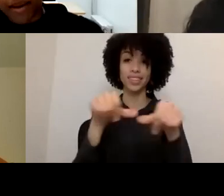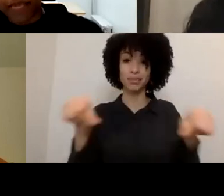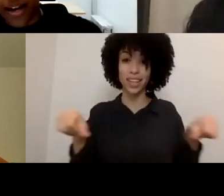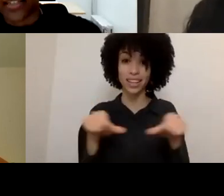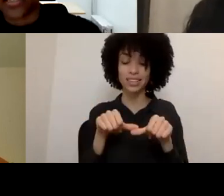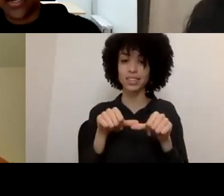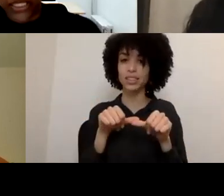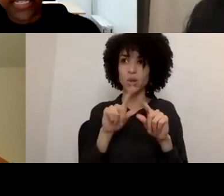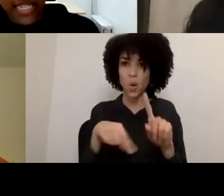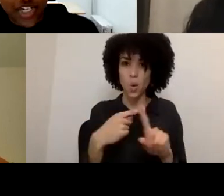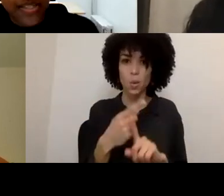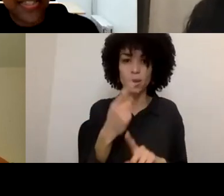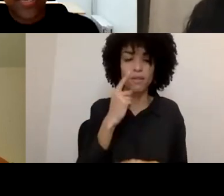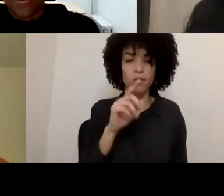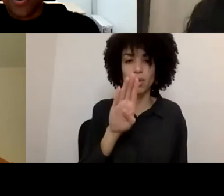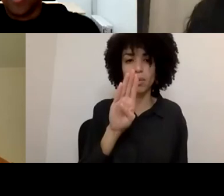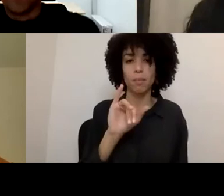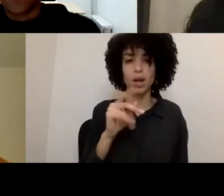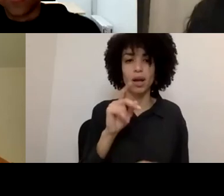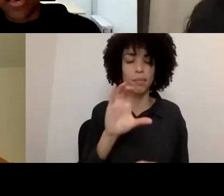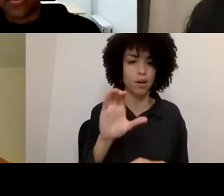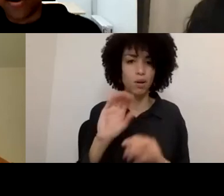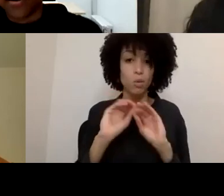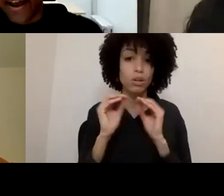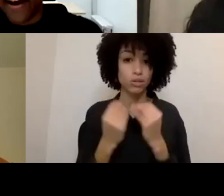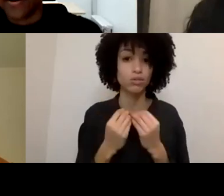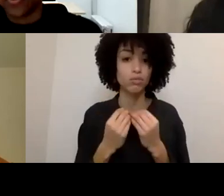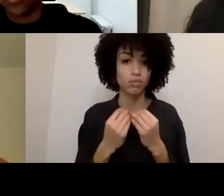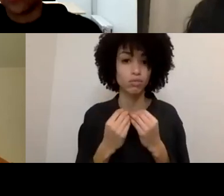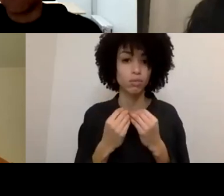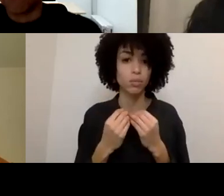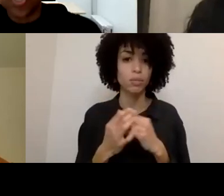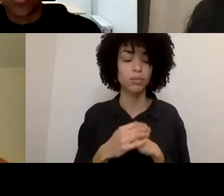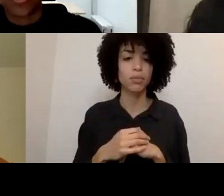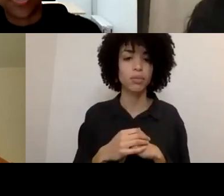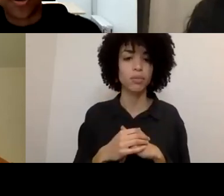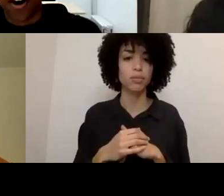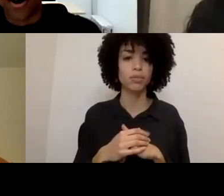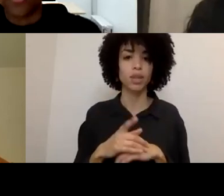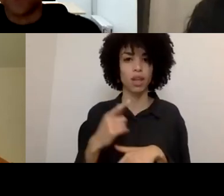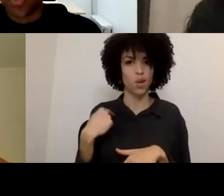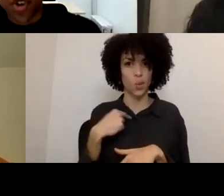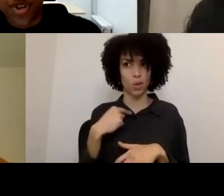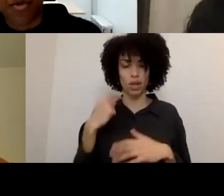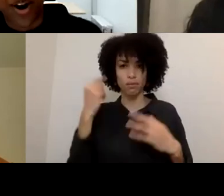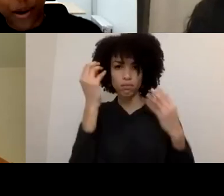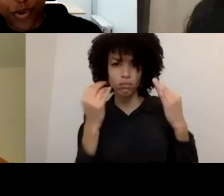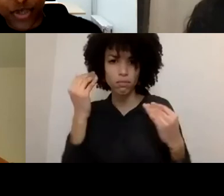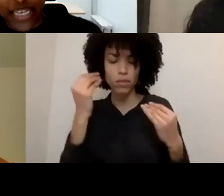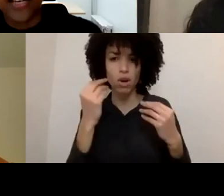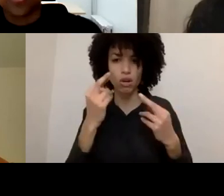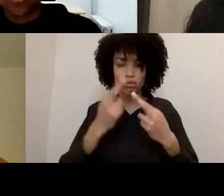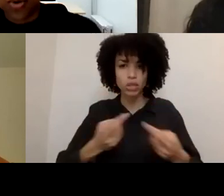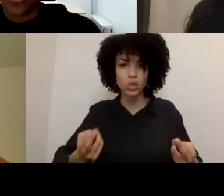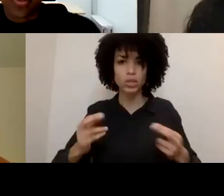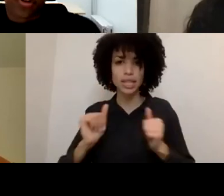for BIPOC organizations, and thinking about how resources are distributed more